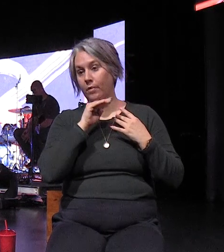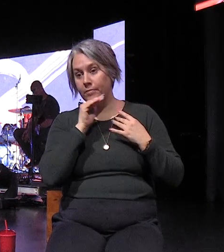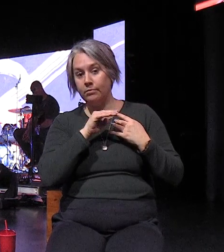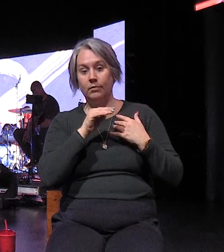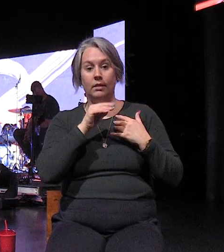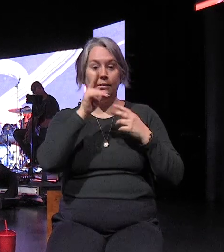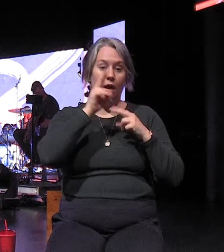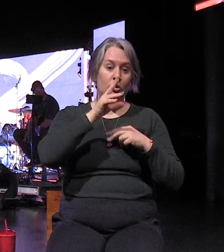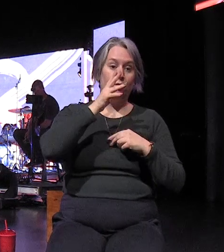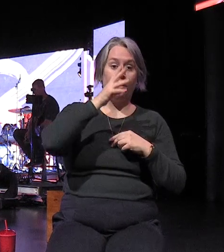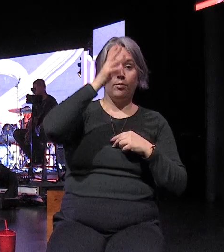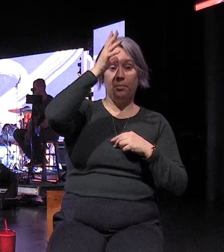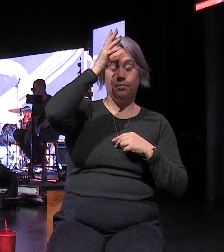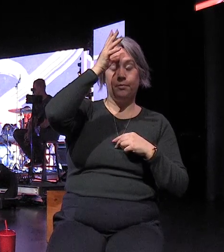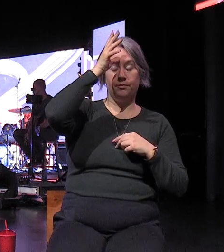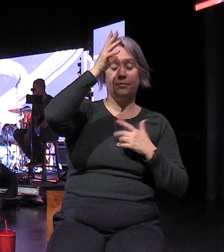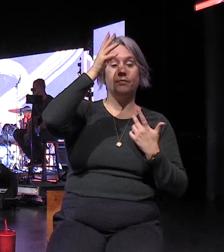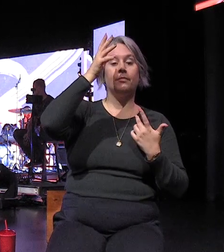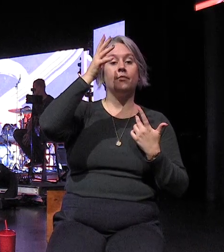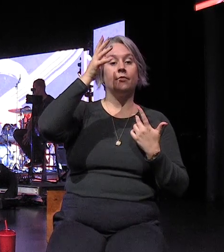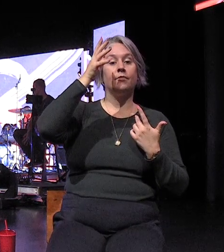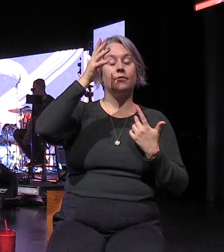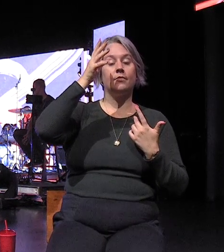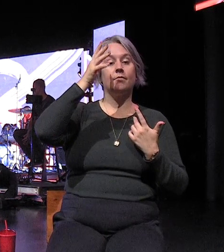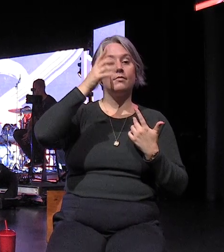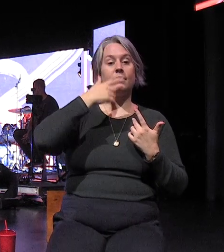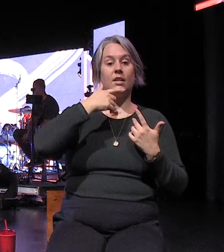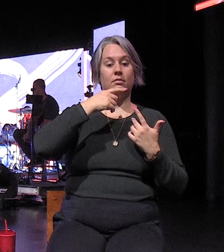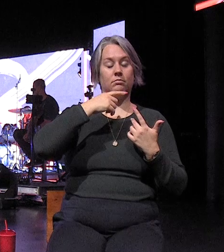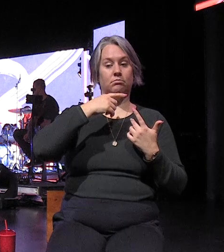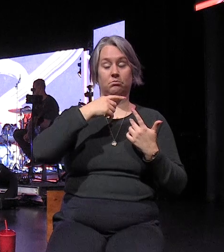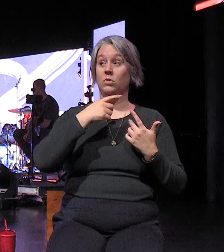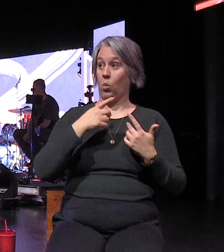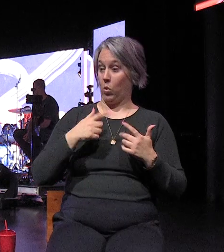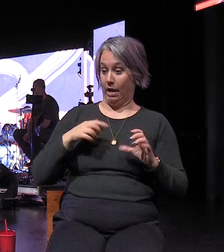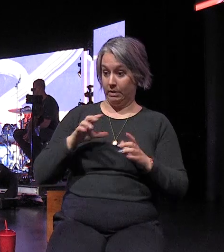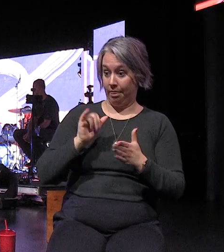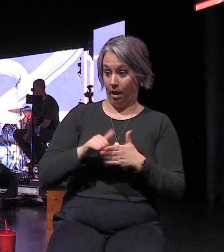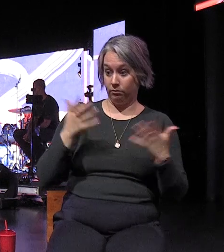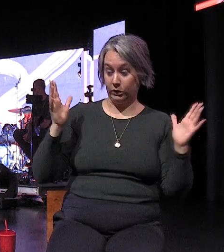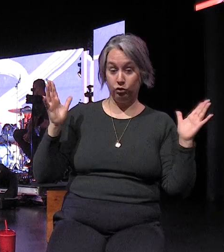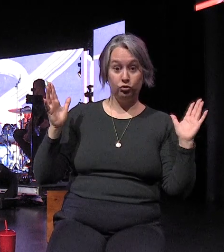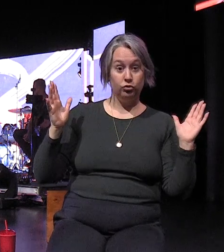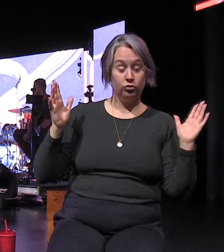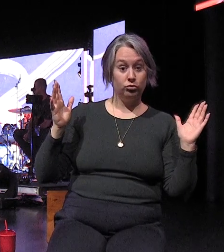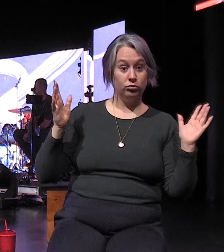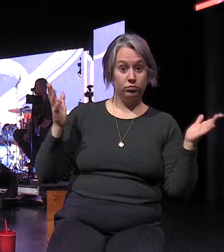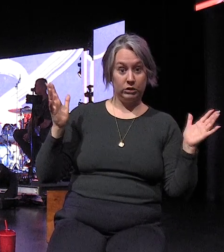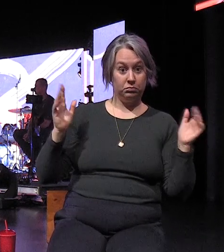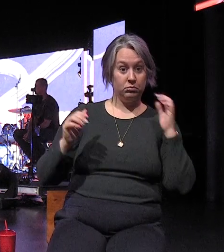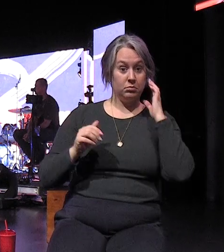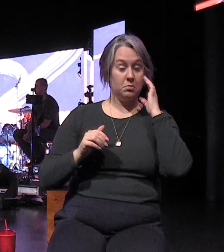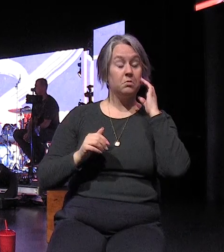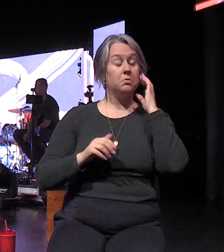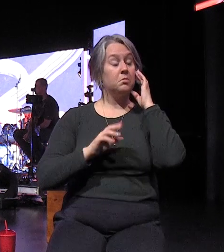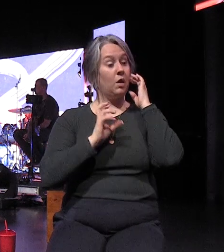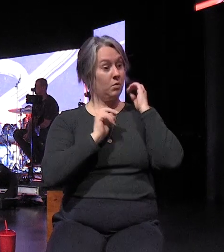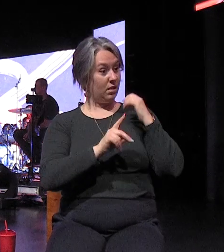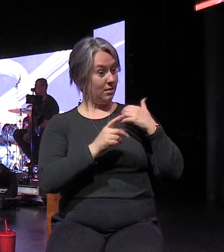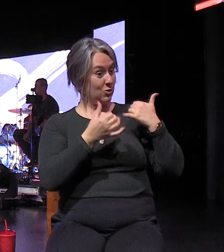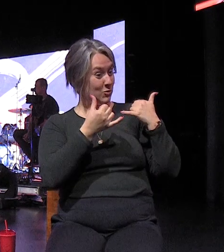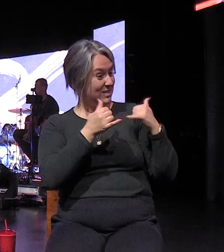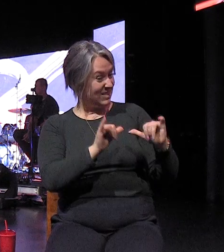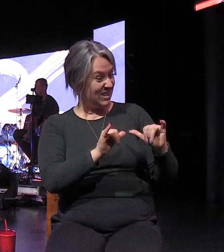your father and your mother. And he said, all these things I've kept from my youth. So when Jesus heard these things, he said to him, you still